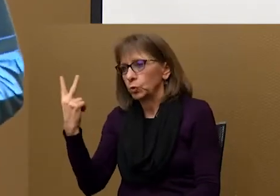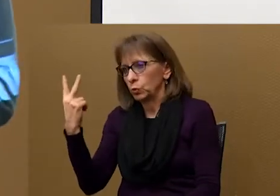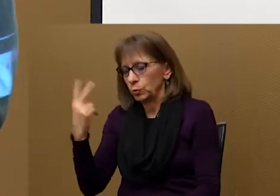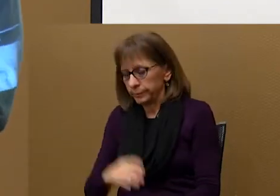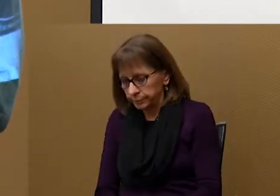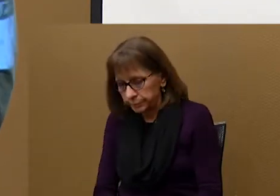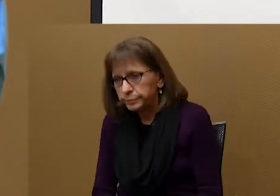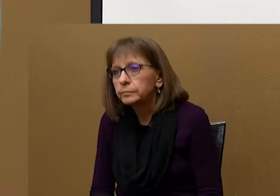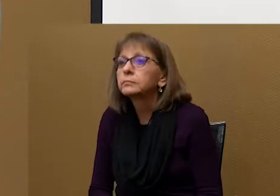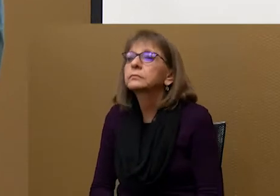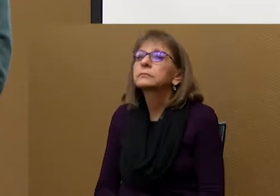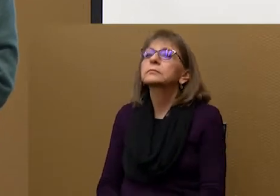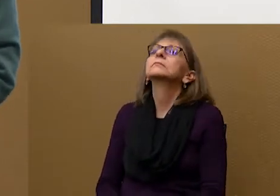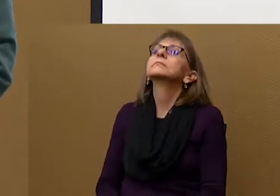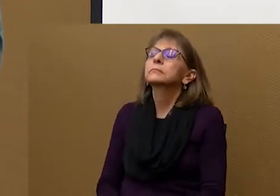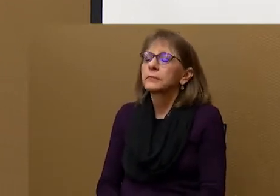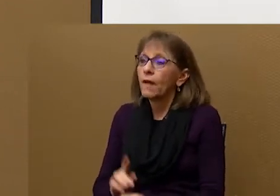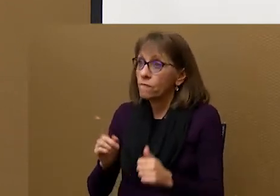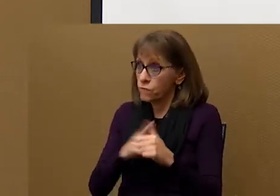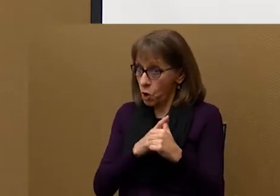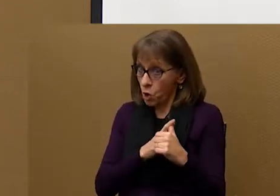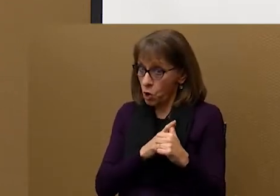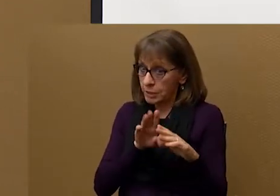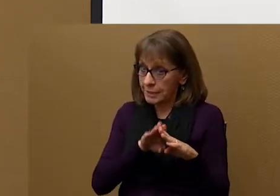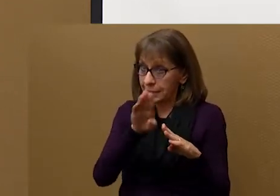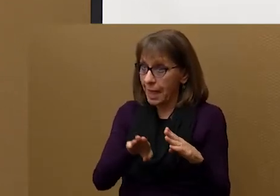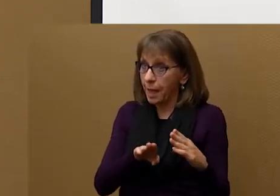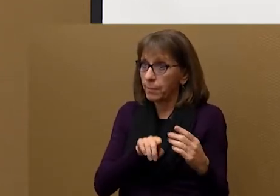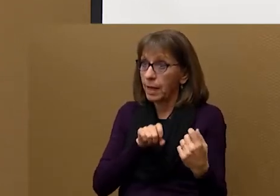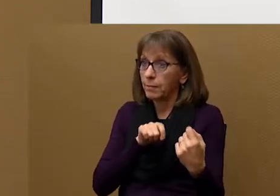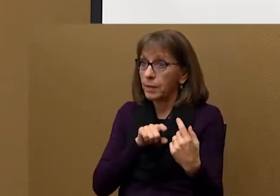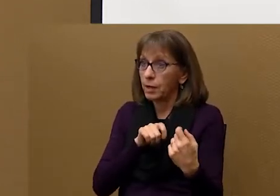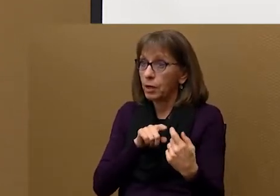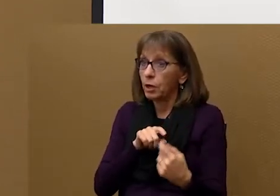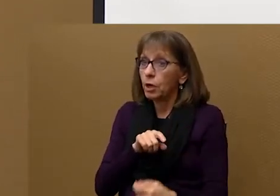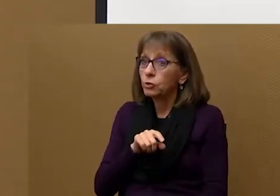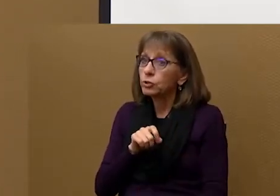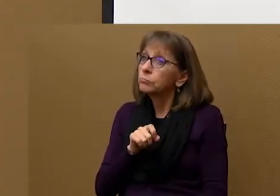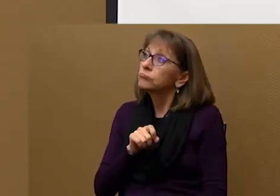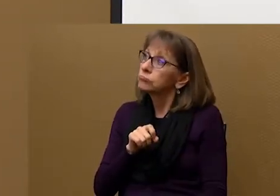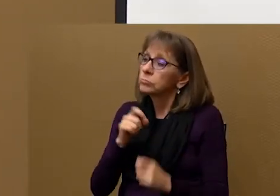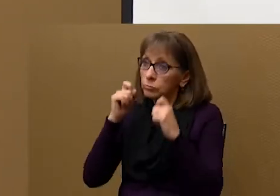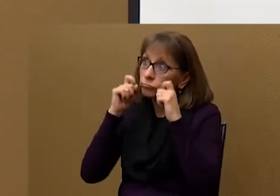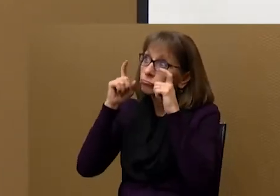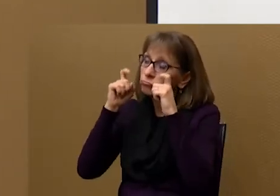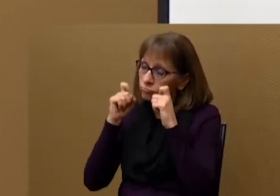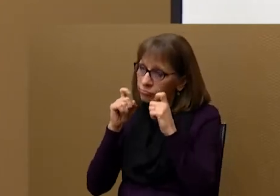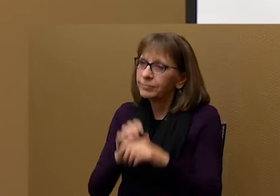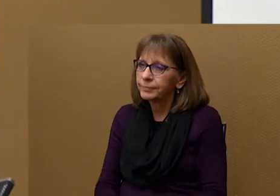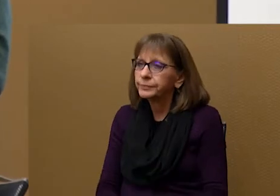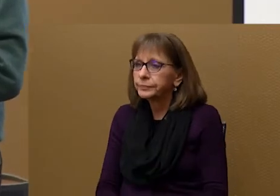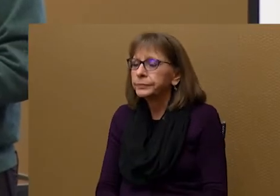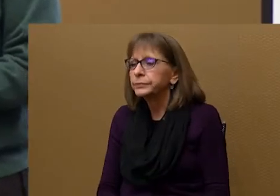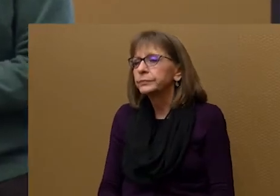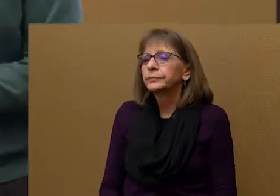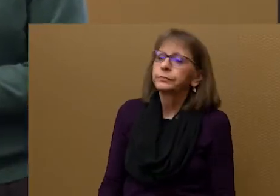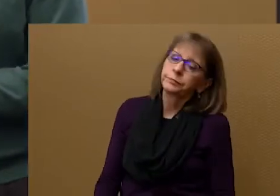step. Another, just on that, place I use this, I worked in, as you know, in a hospital, psychiatric hospital,